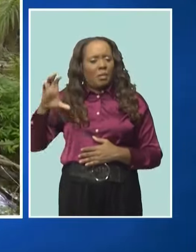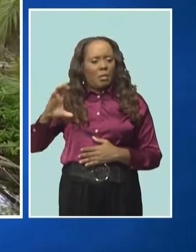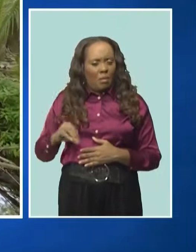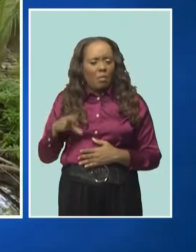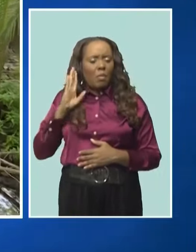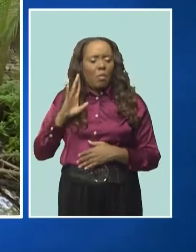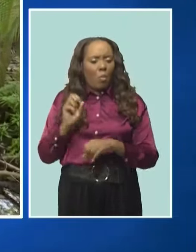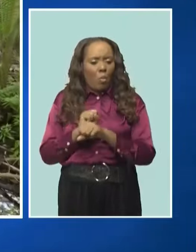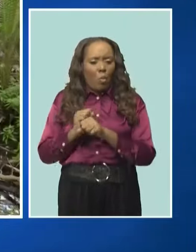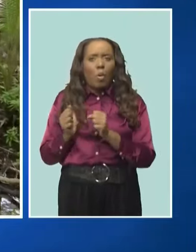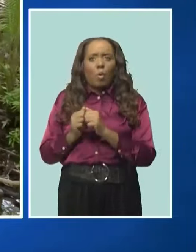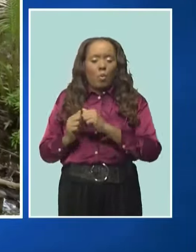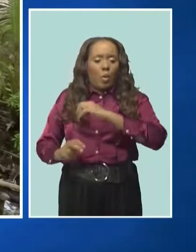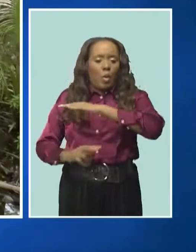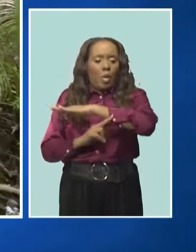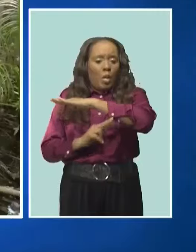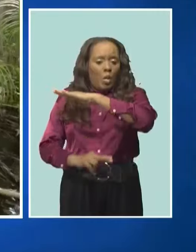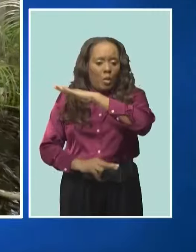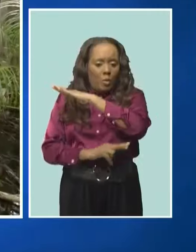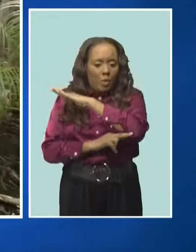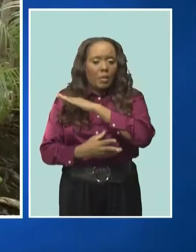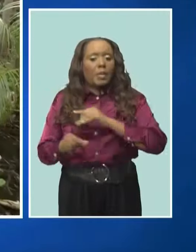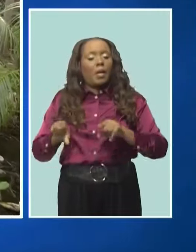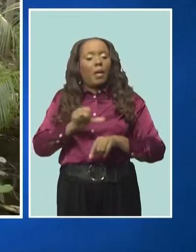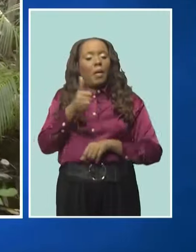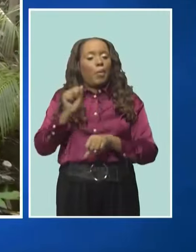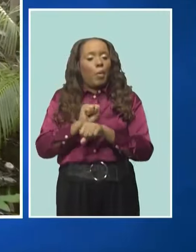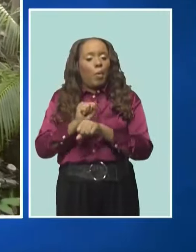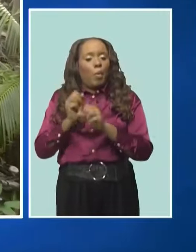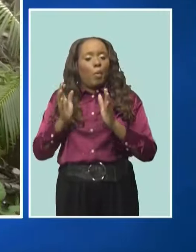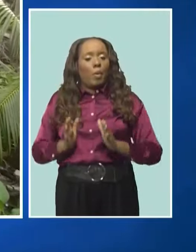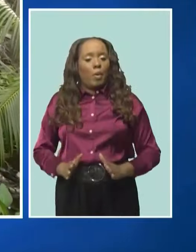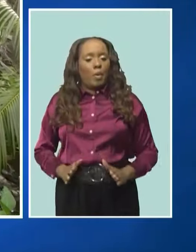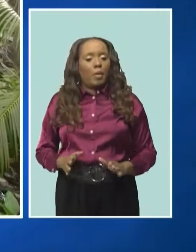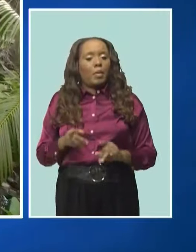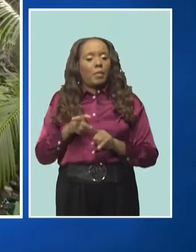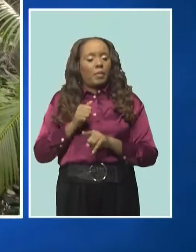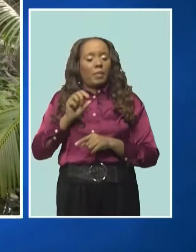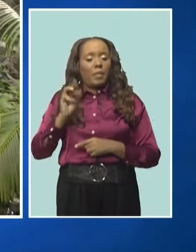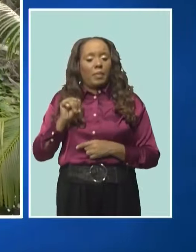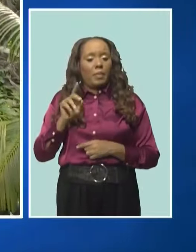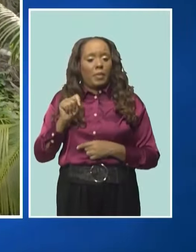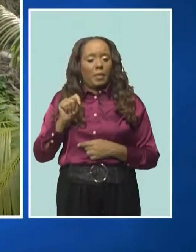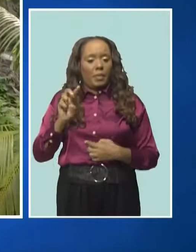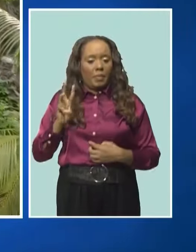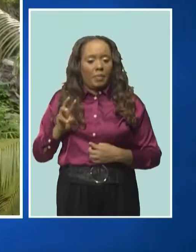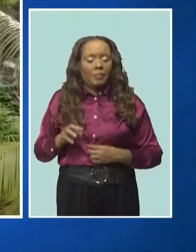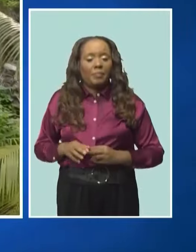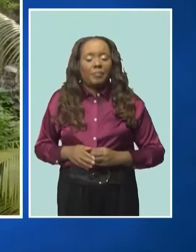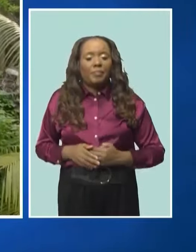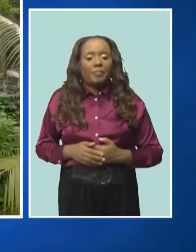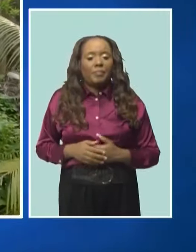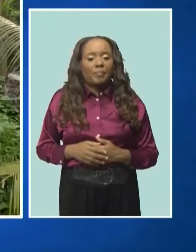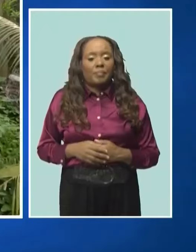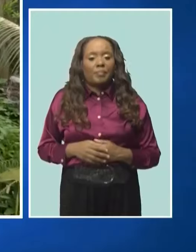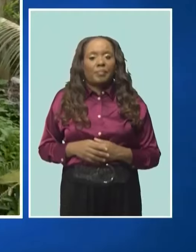Export Corporation, or Complant Limited, through Infra Inc. and contract workers from MTW. The Gibbon